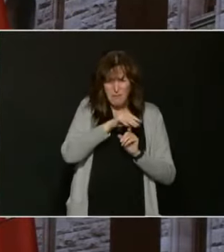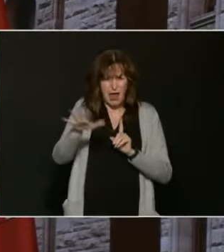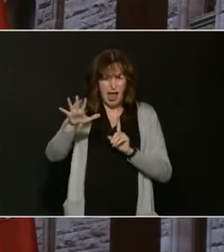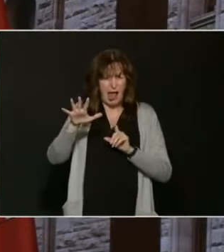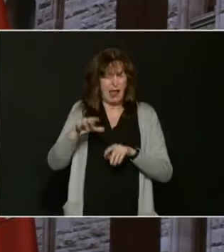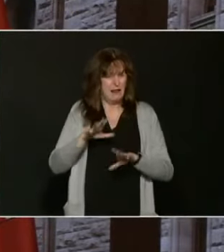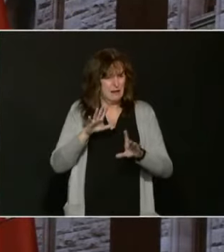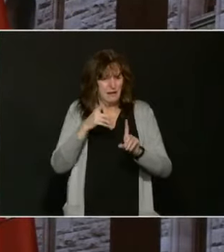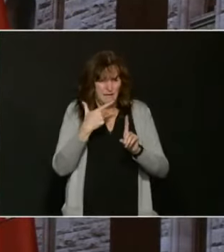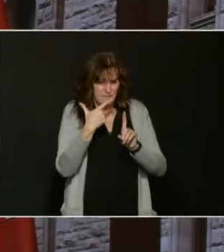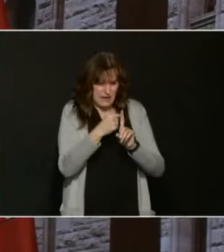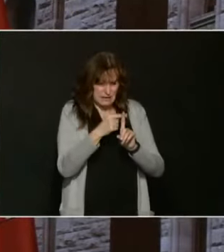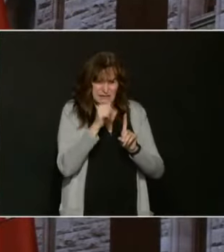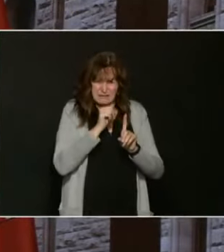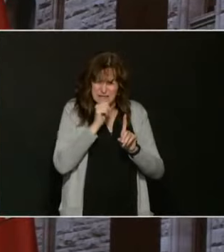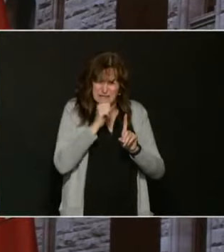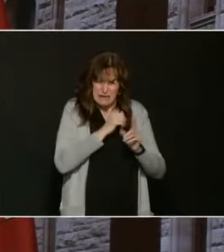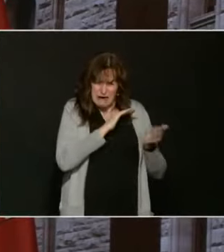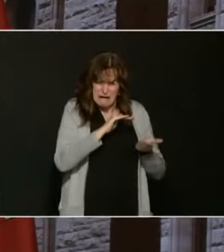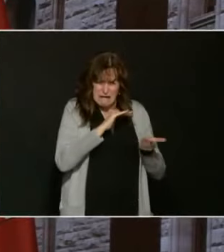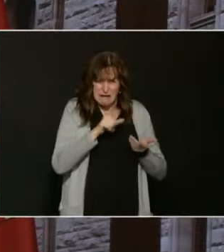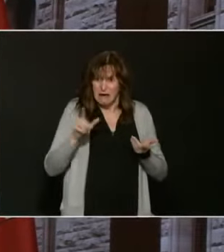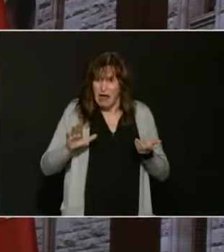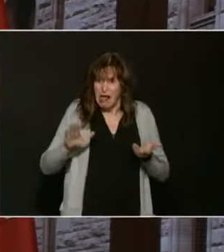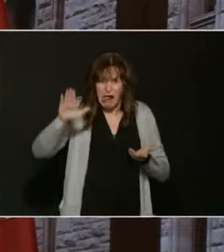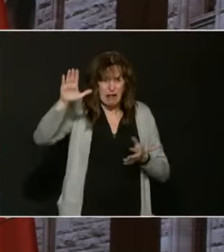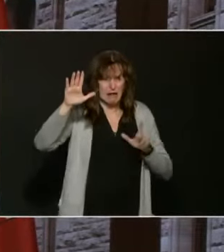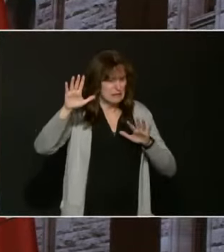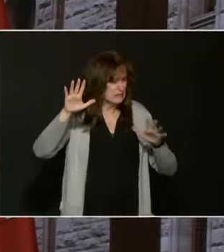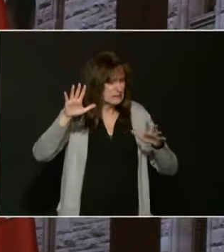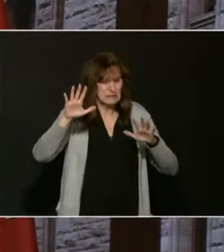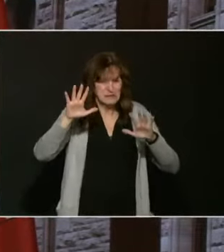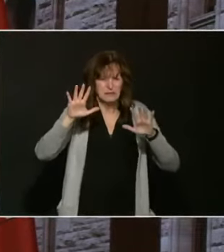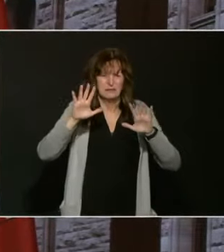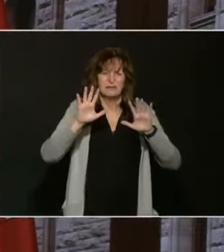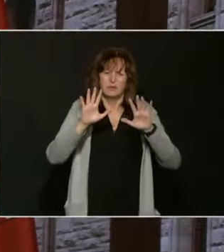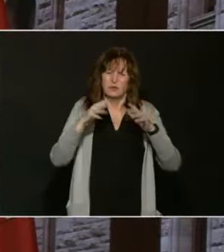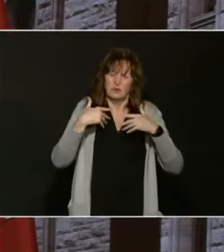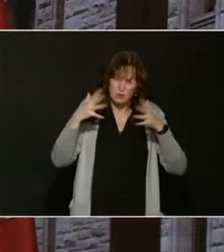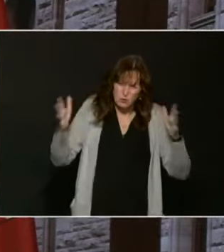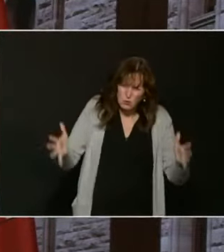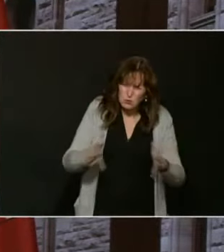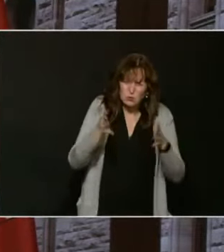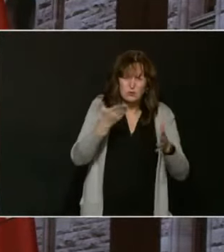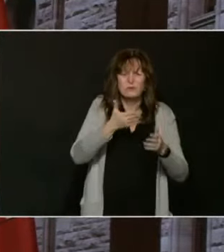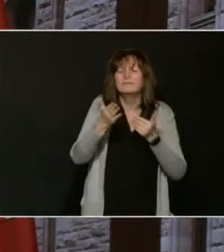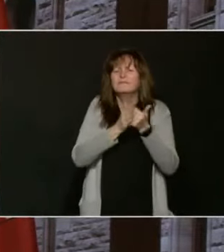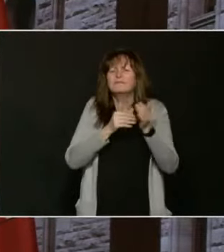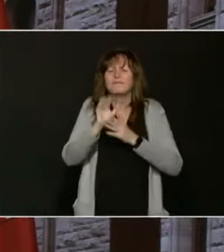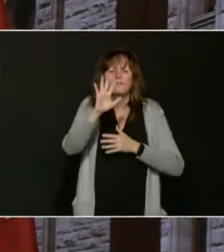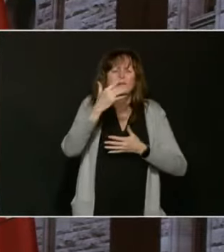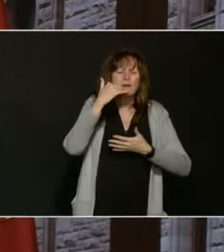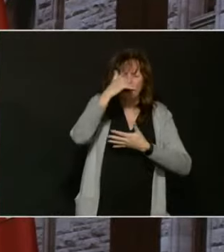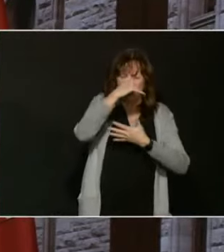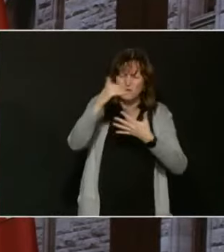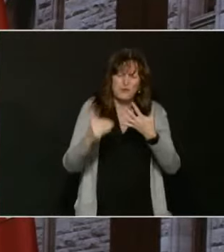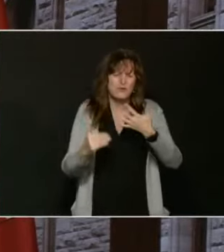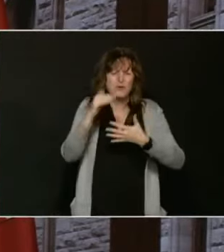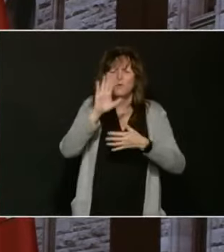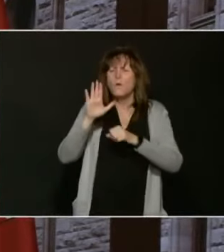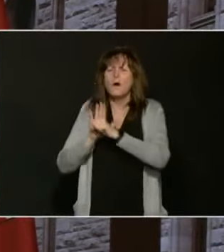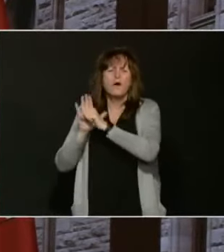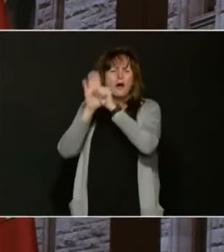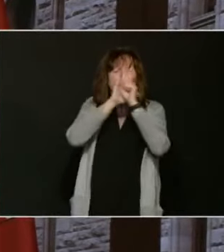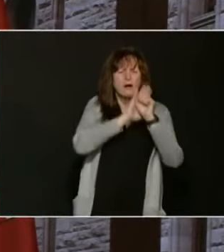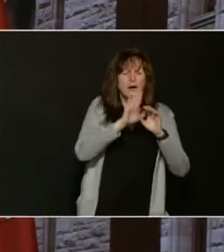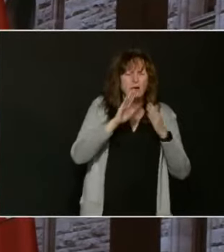we're urging again everyone to stay at home, no matter where you are in the framework. If you don't need to go out, don't go out. If you do, for